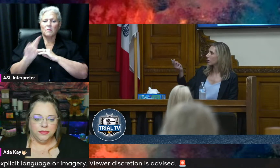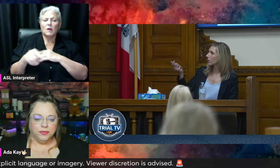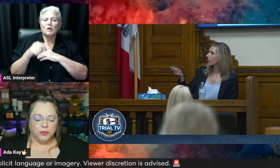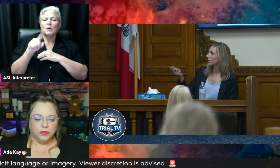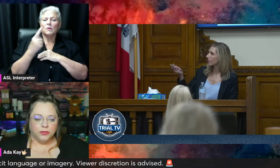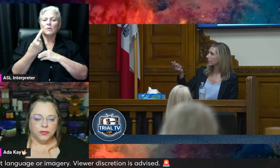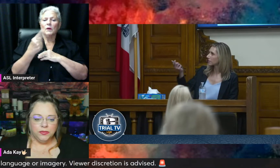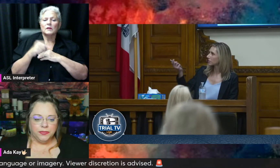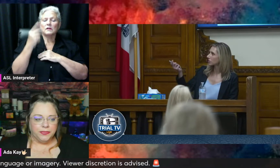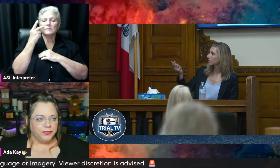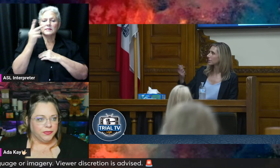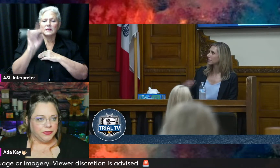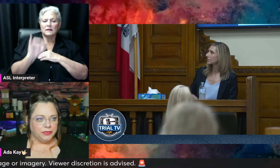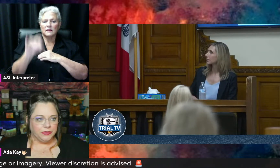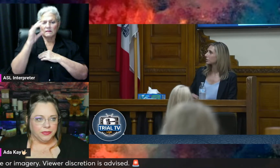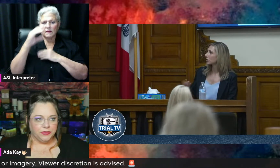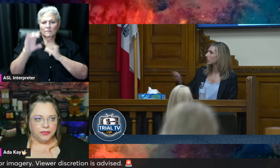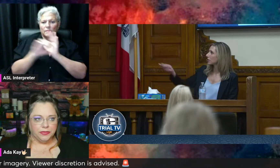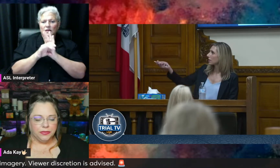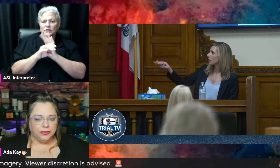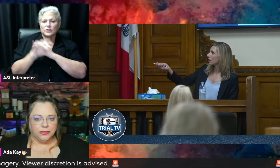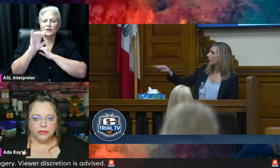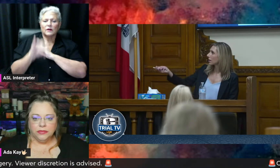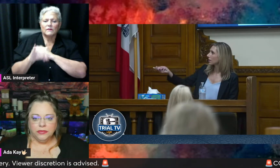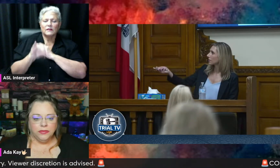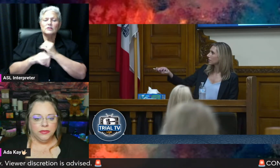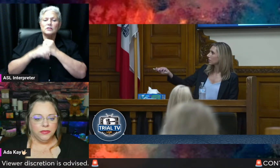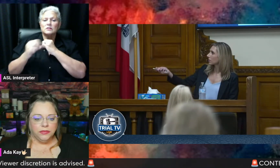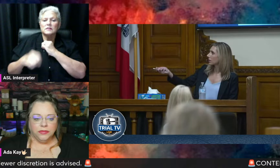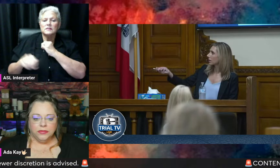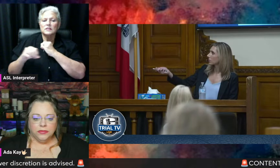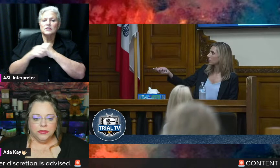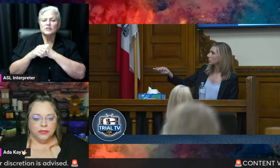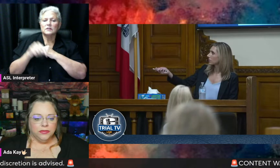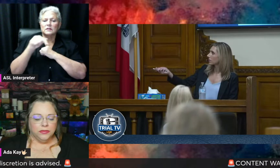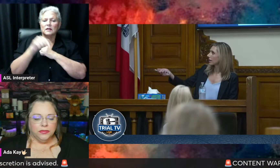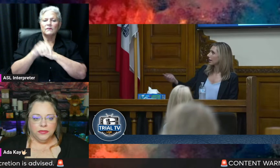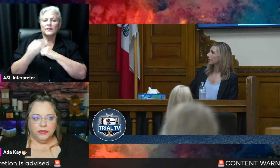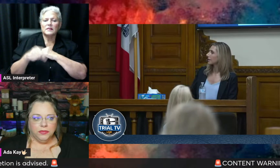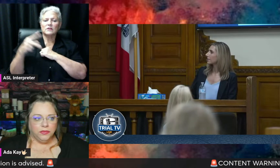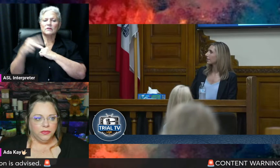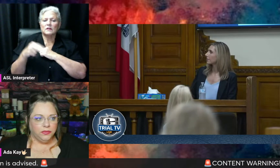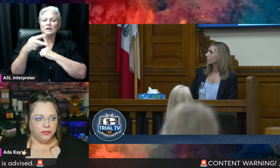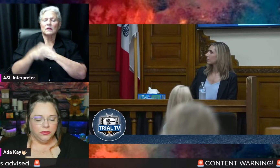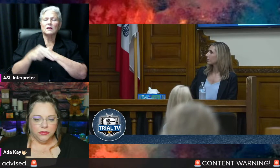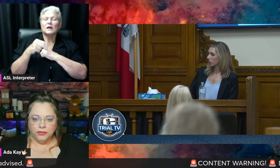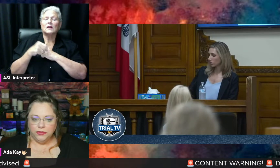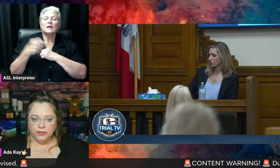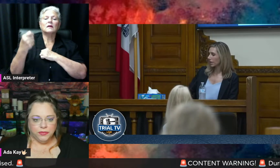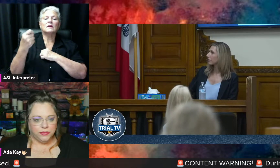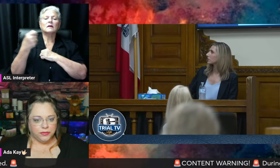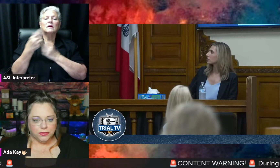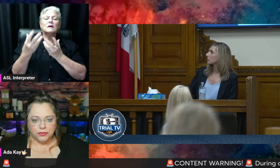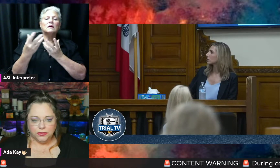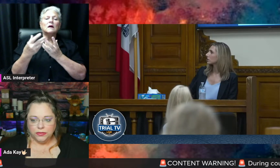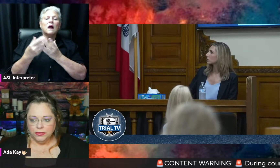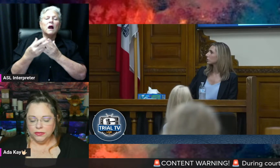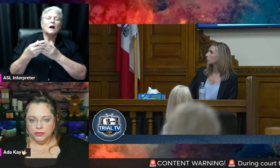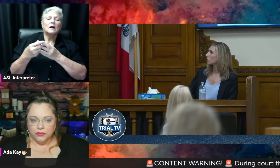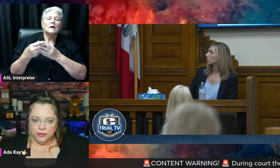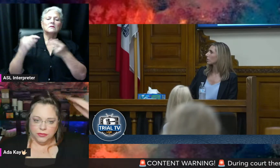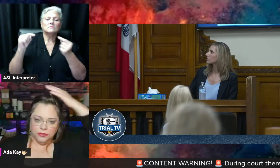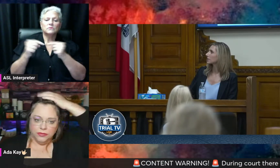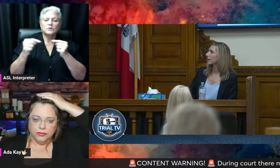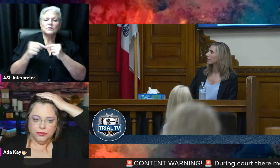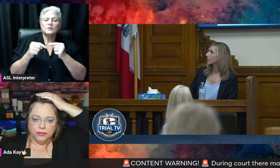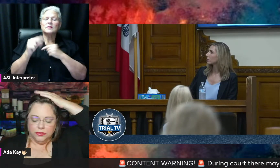in this photo, and then this is just an extension. These are the cutting wounds of the neck, and then photo 7